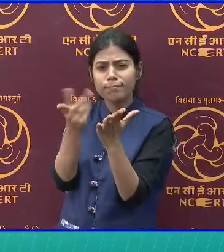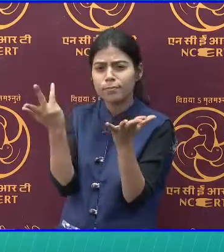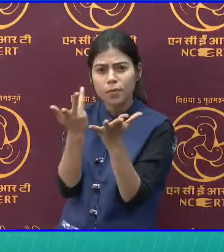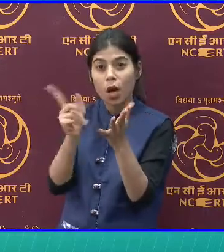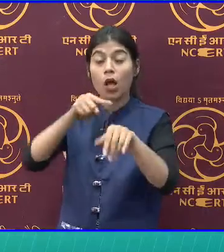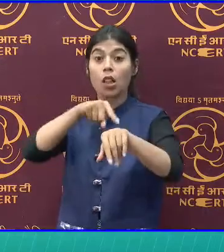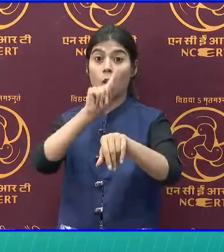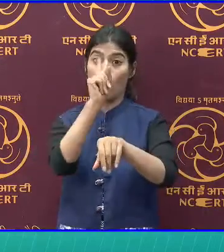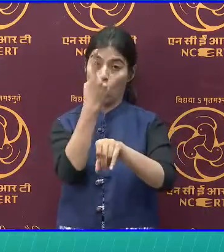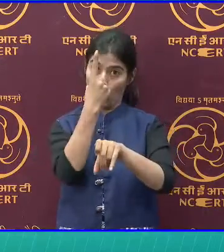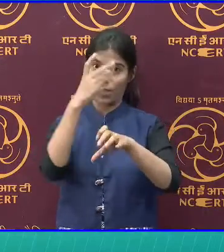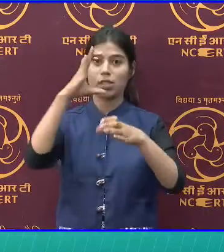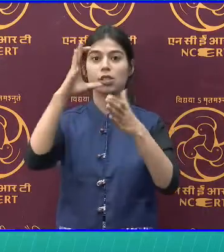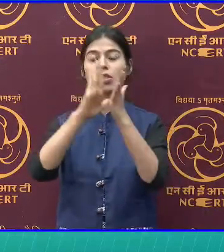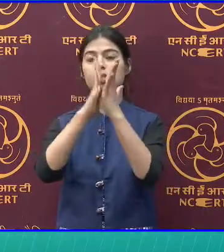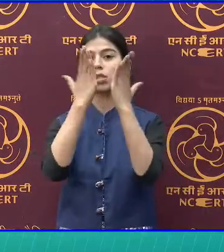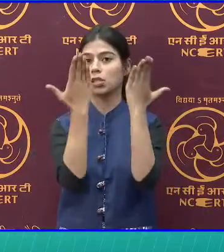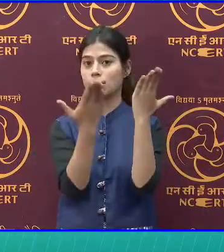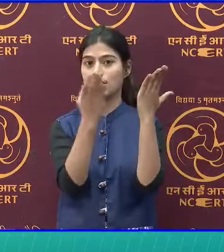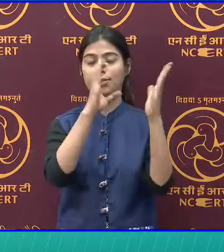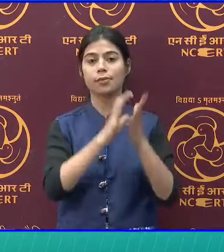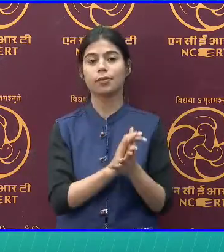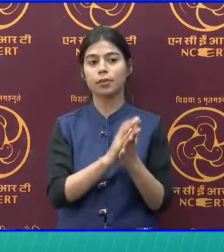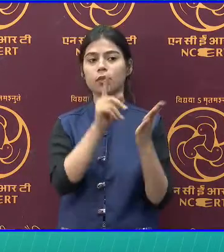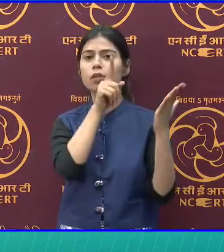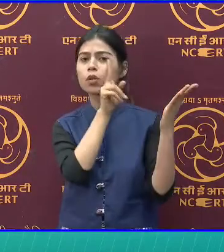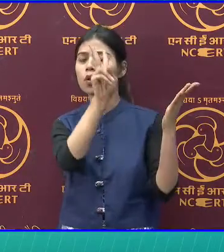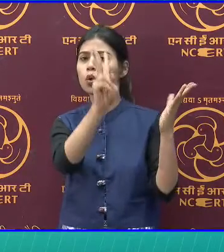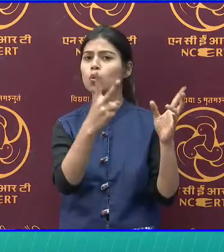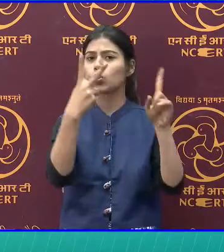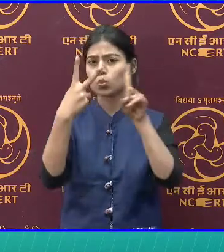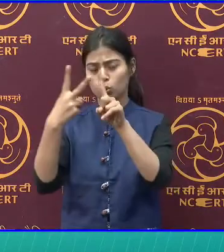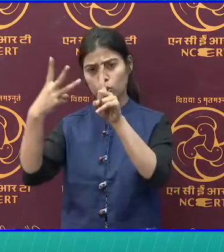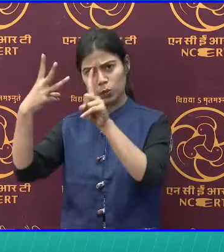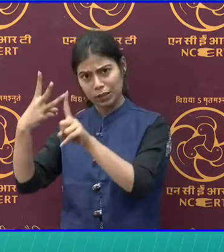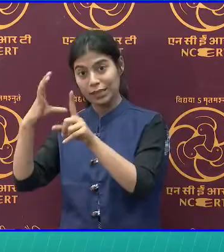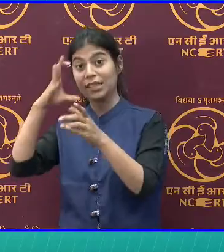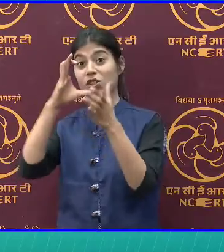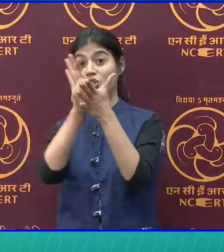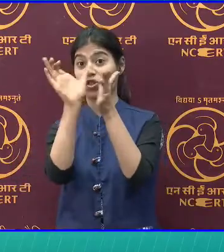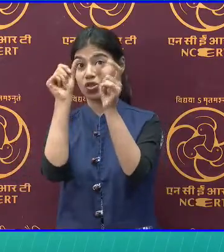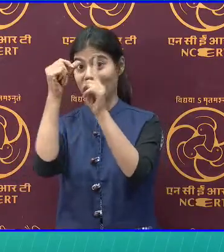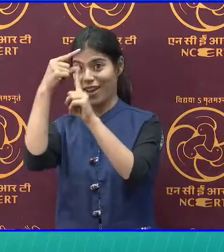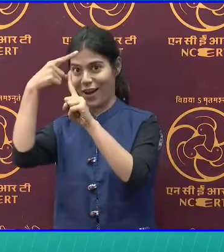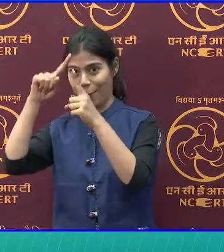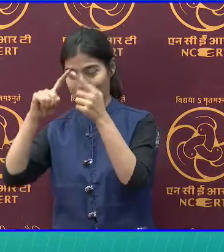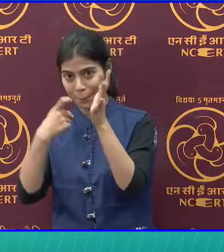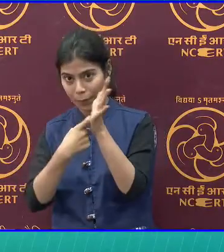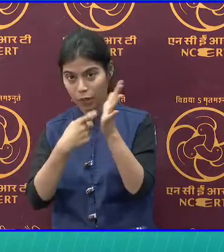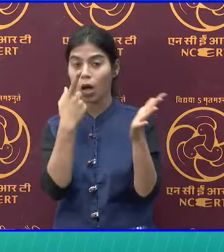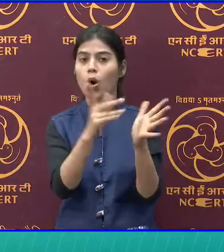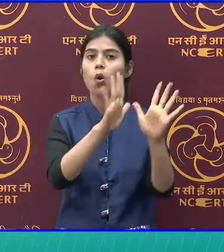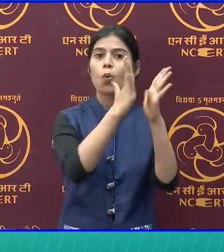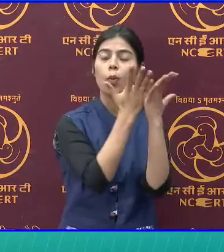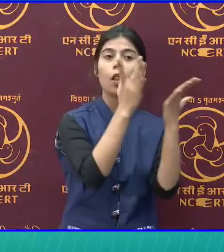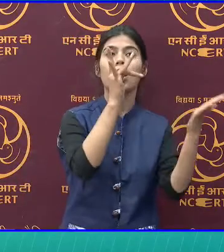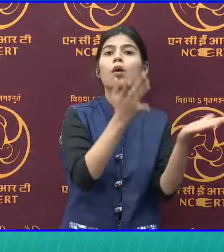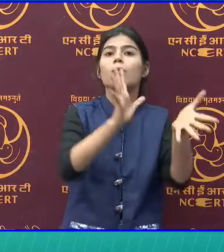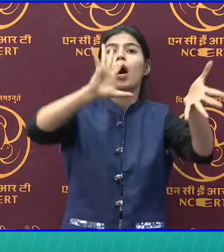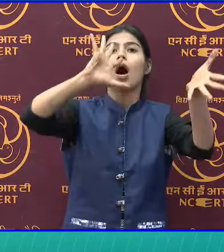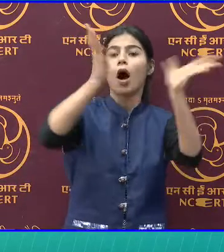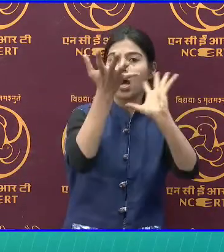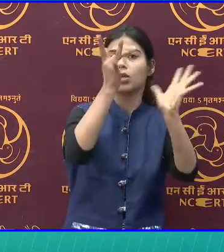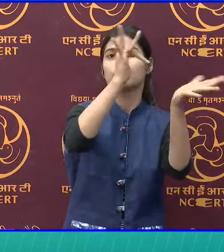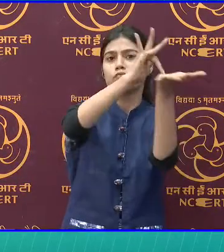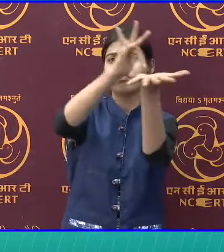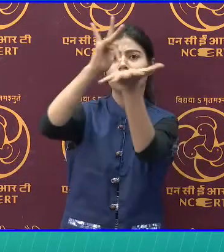first chapter. So there are in each theme there are 2-3 chapters. Yeah. So the first chapter is talking about locating places on the earth. And